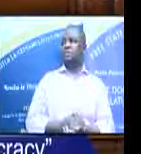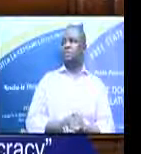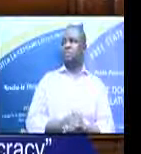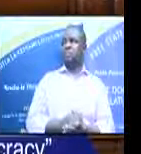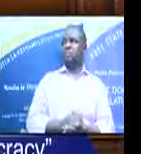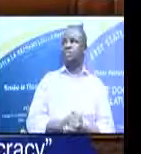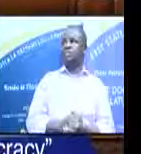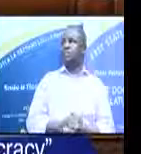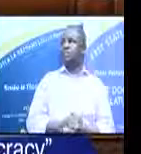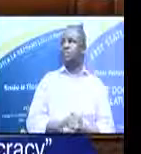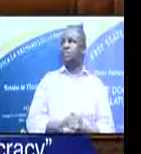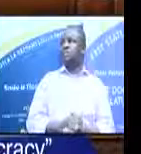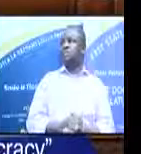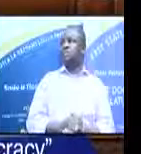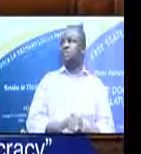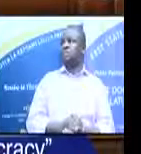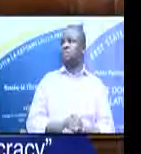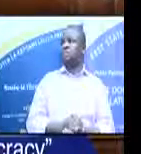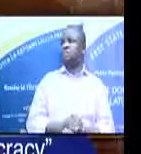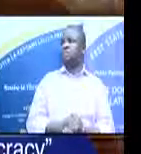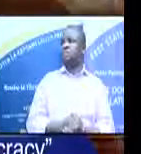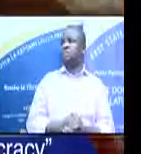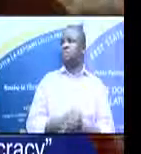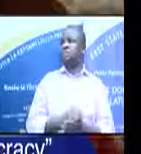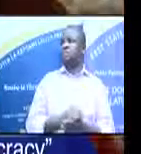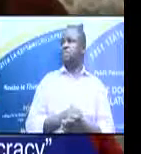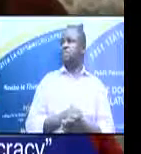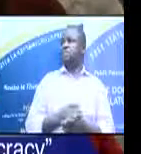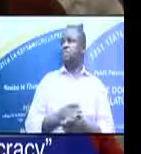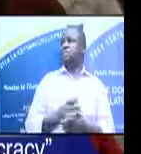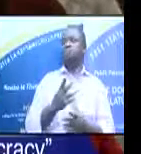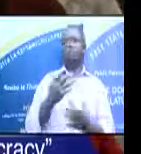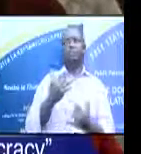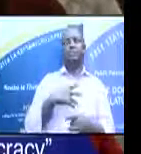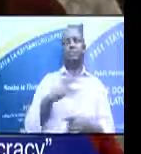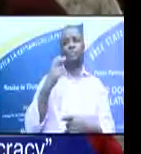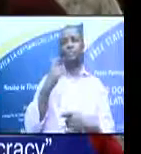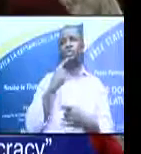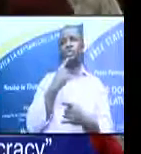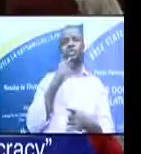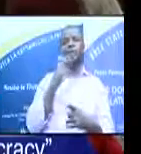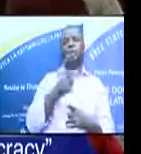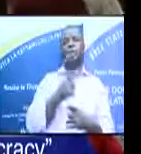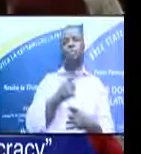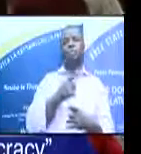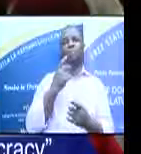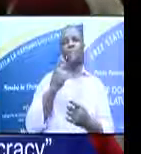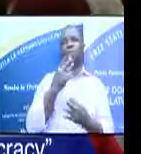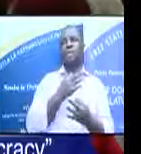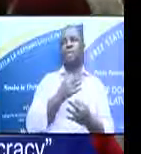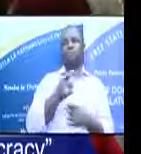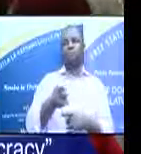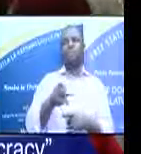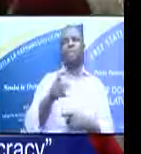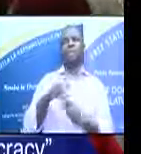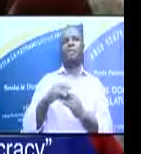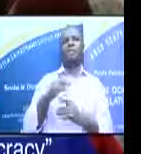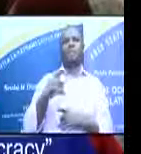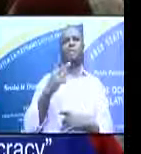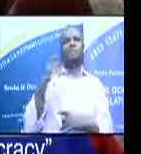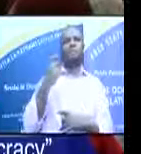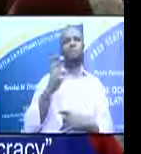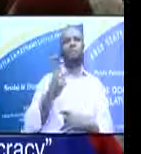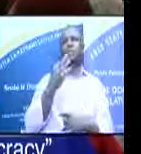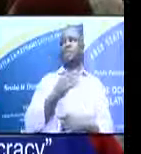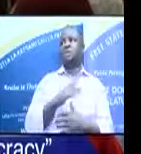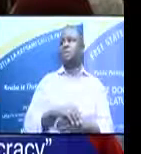She heard the instruction. She had the instruction. What rule? Point